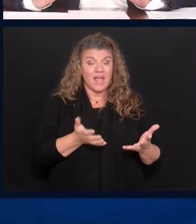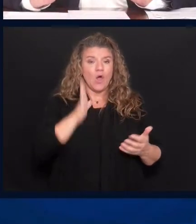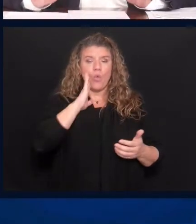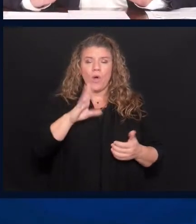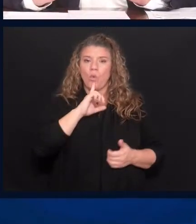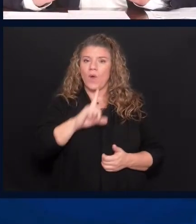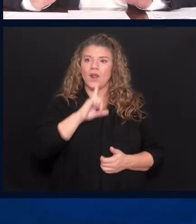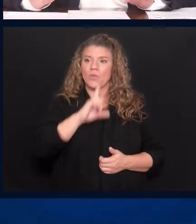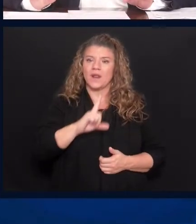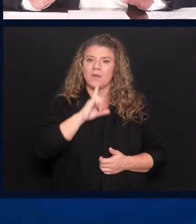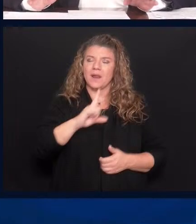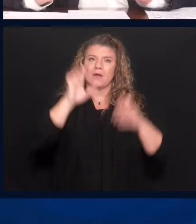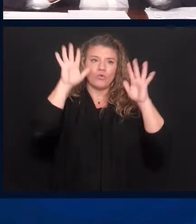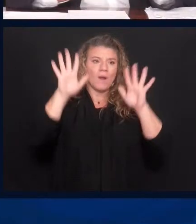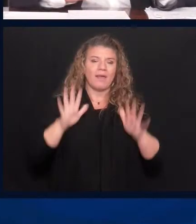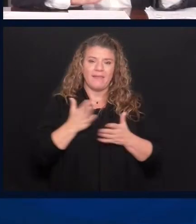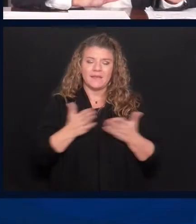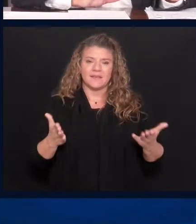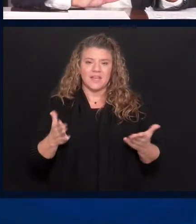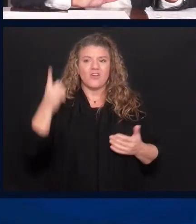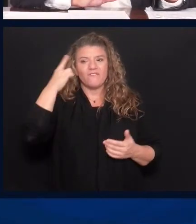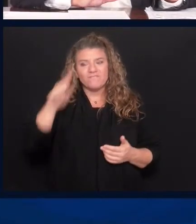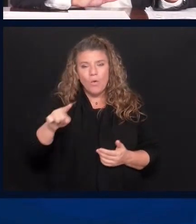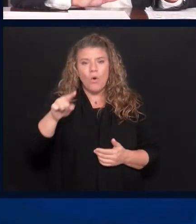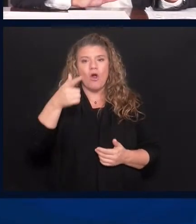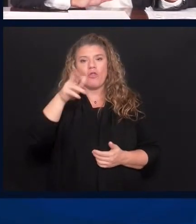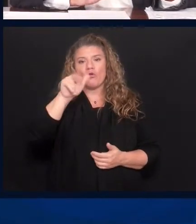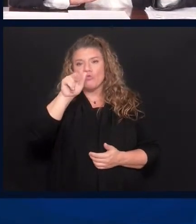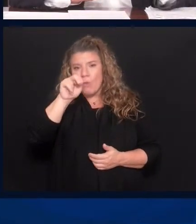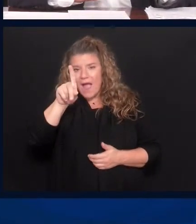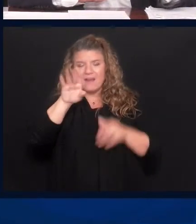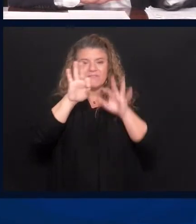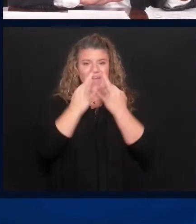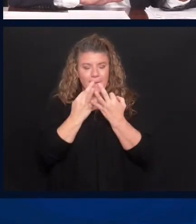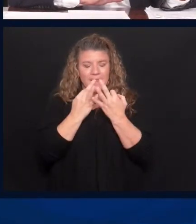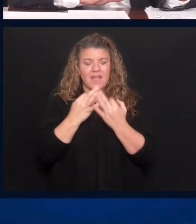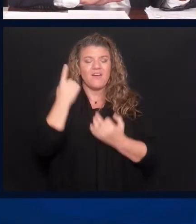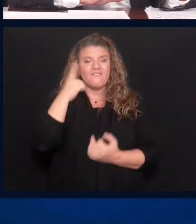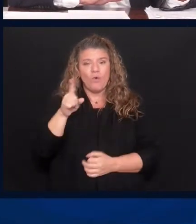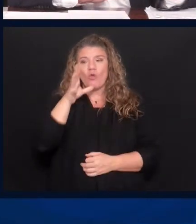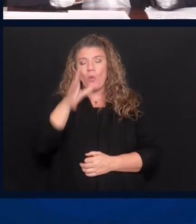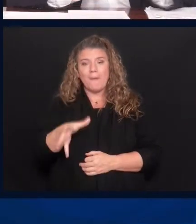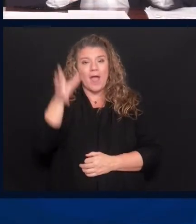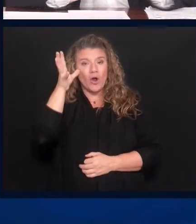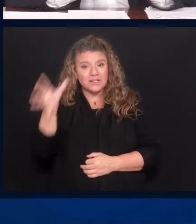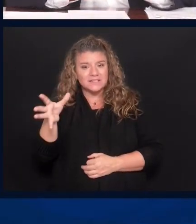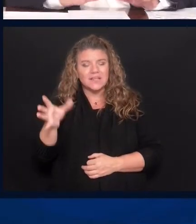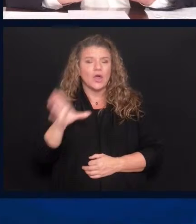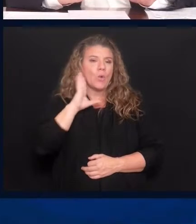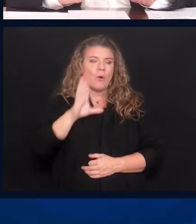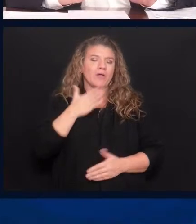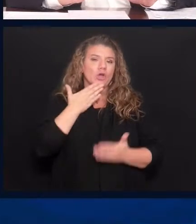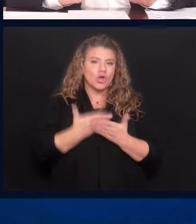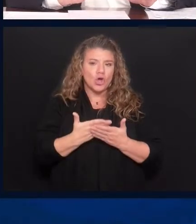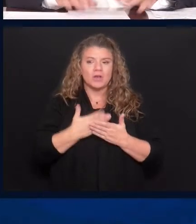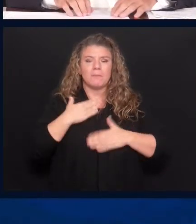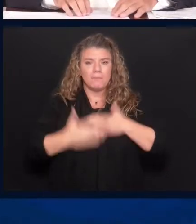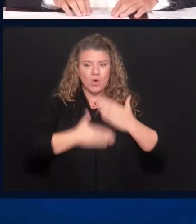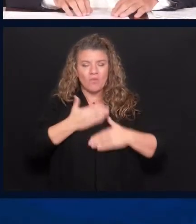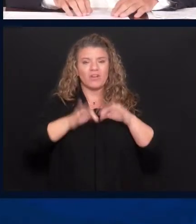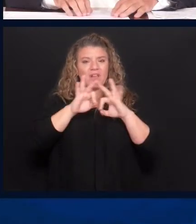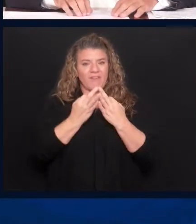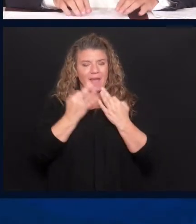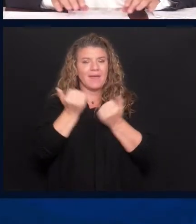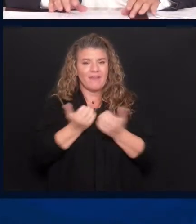will really be a great move for the grand family, for the grandparents. It'll be a great move for that family